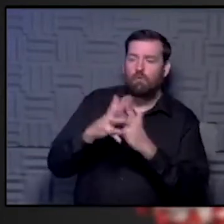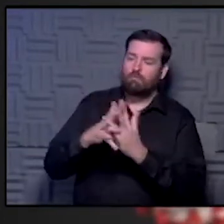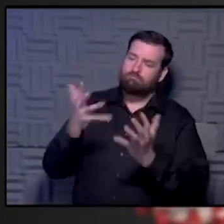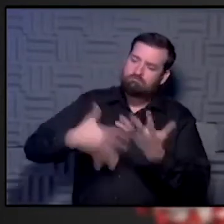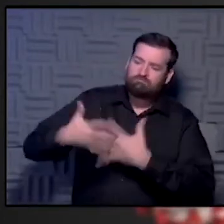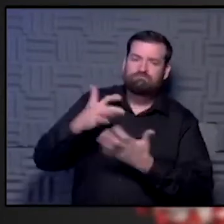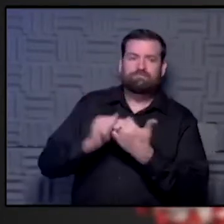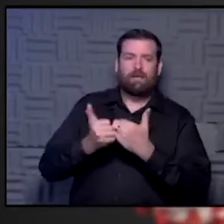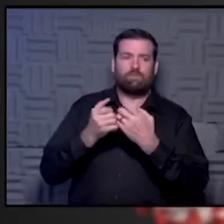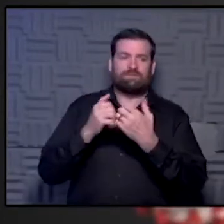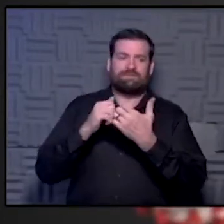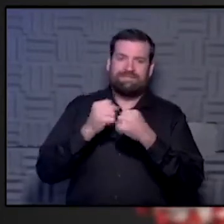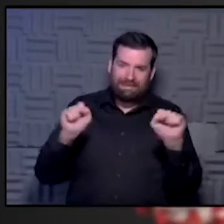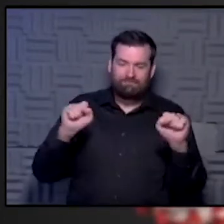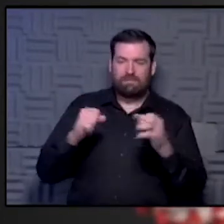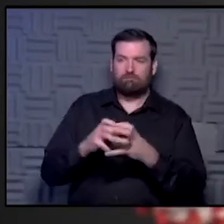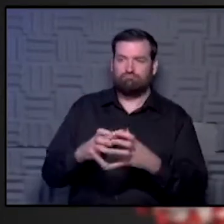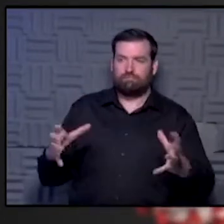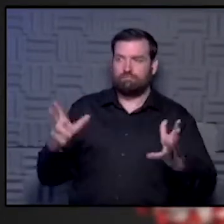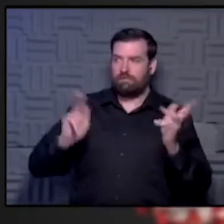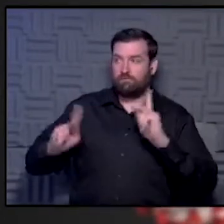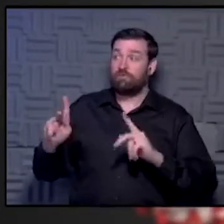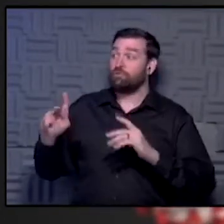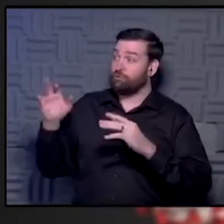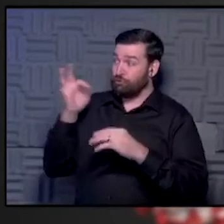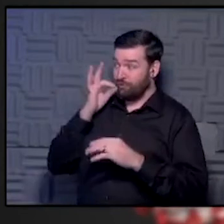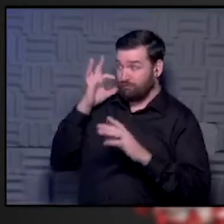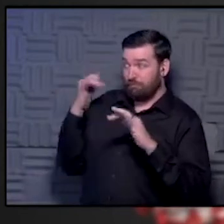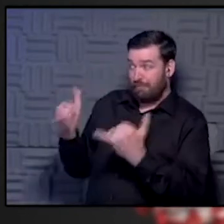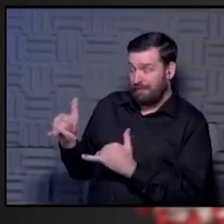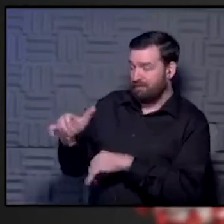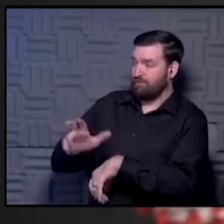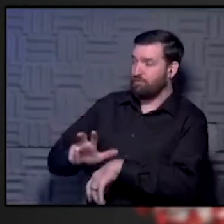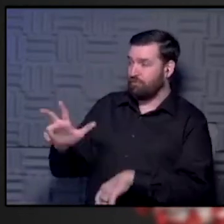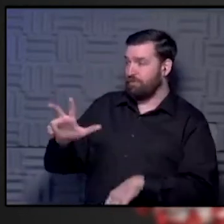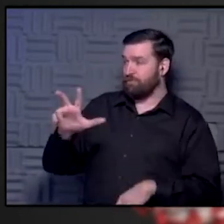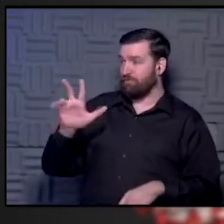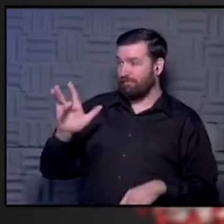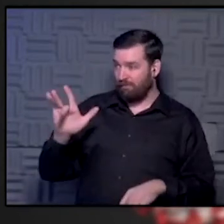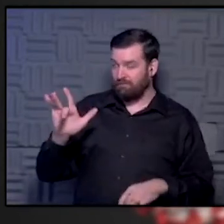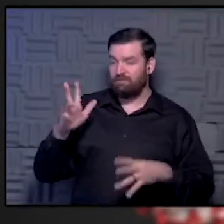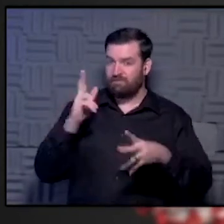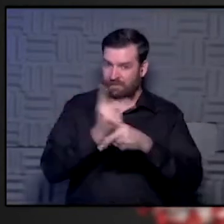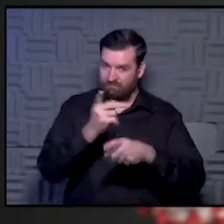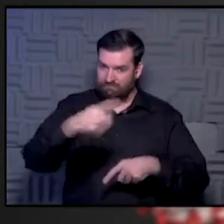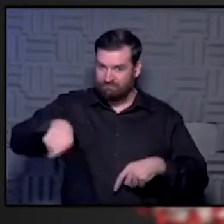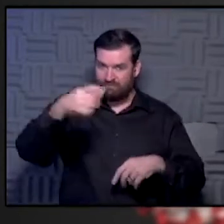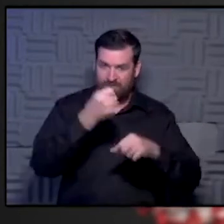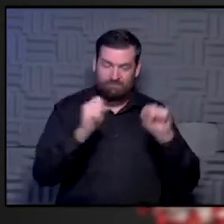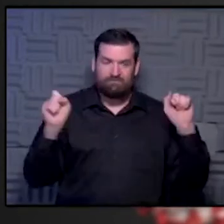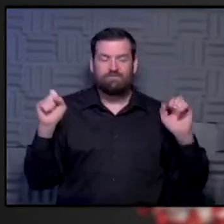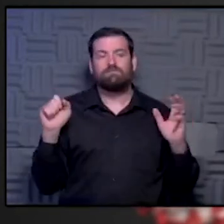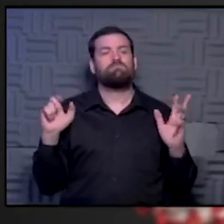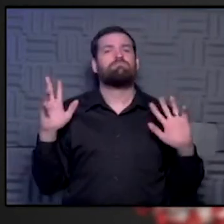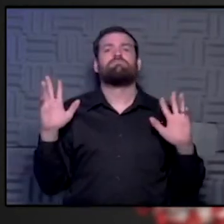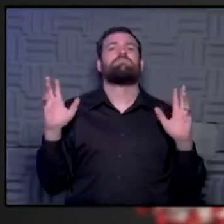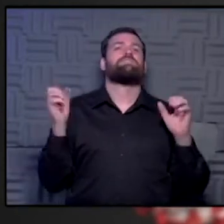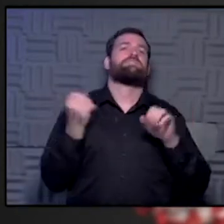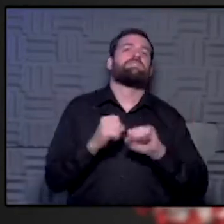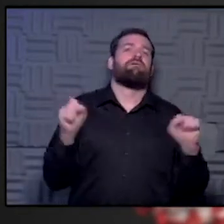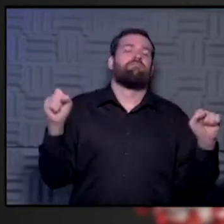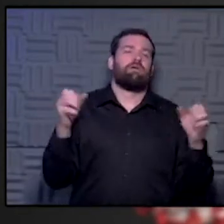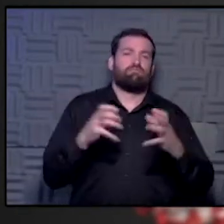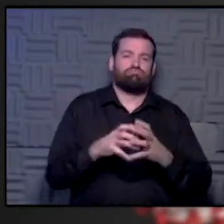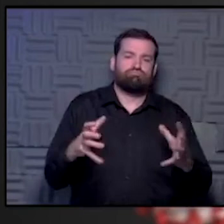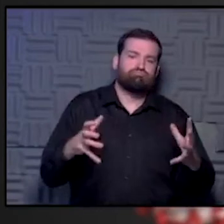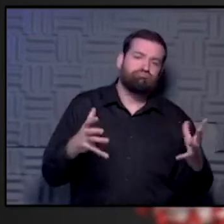I safely expand my bubble? And the Chiefs are playing Sunday at 3:25. We want to keep everybody safe. So how can we safely